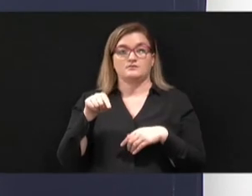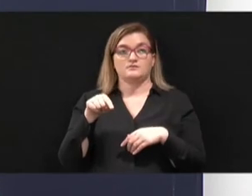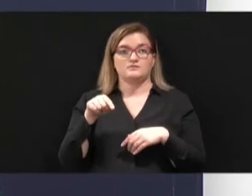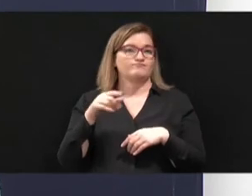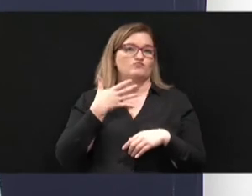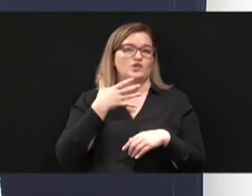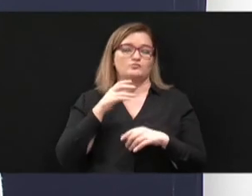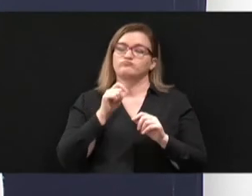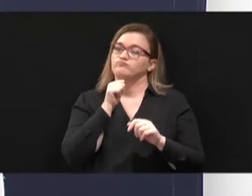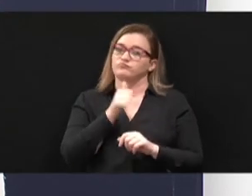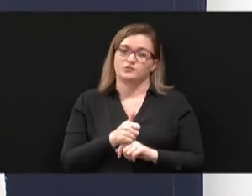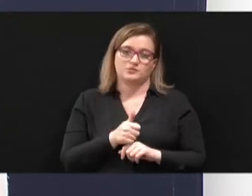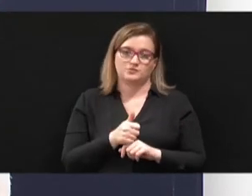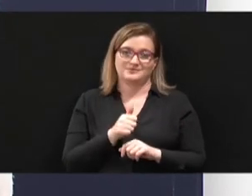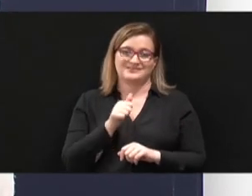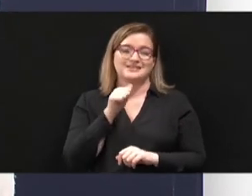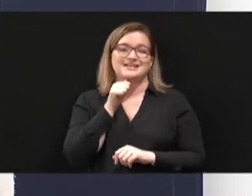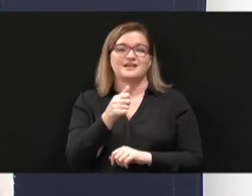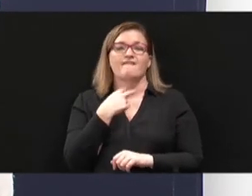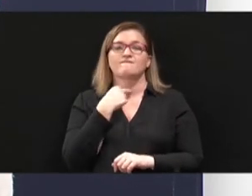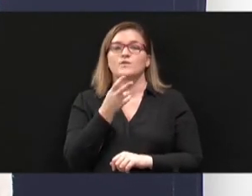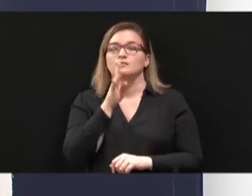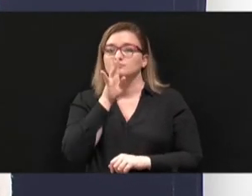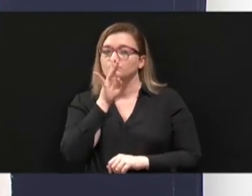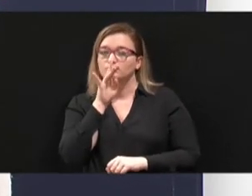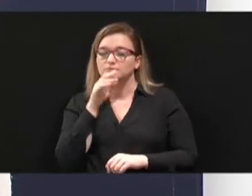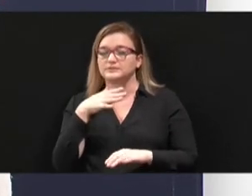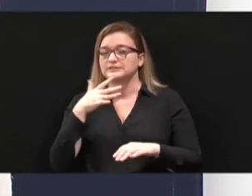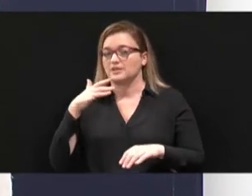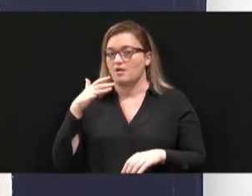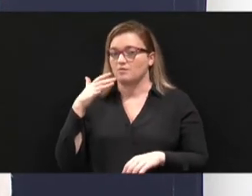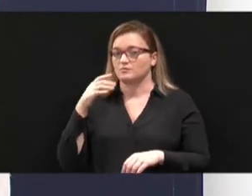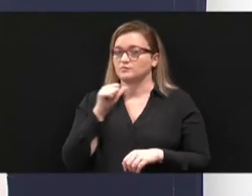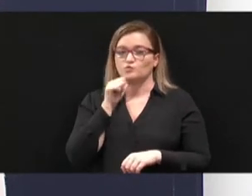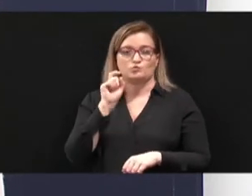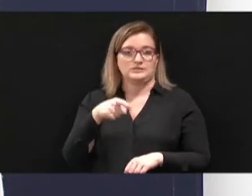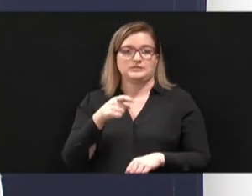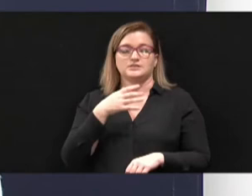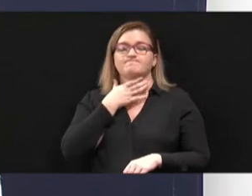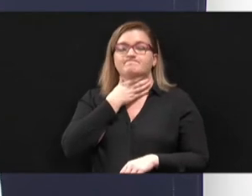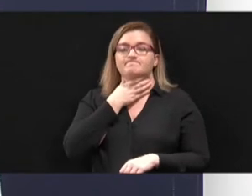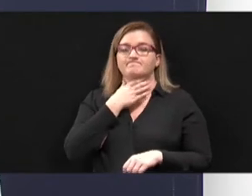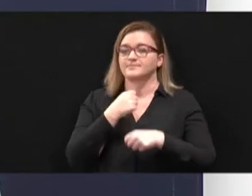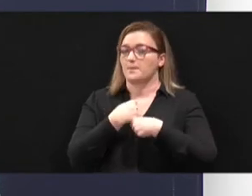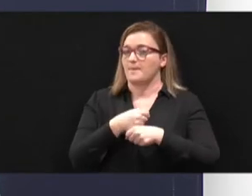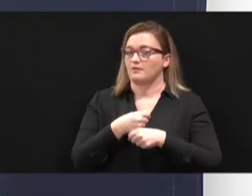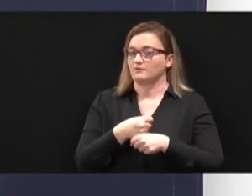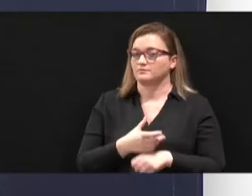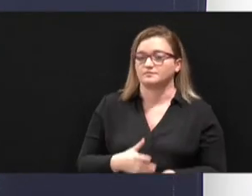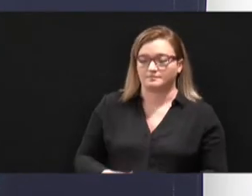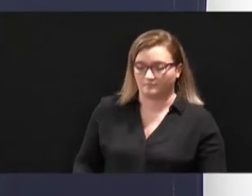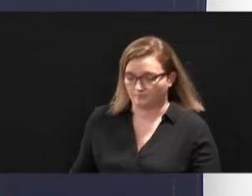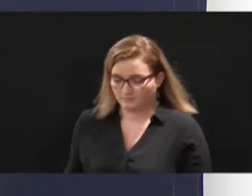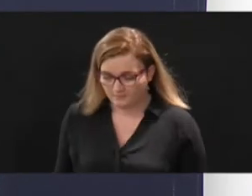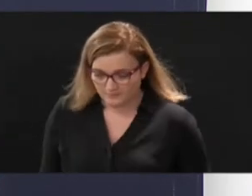does not, because that's an unvoiced sound that does not use our voice box to produce it. So that is one way you can explain the